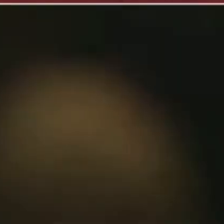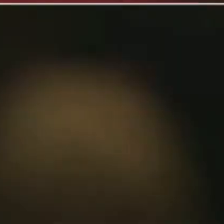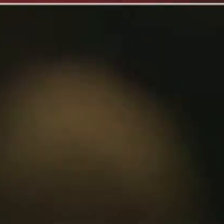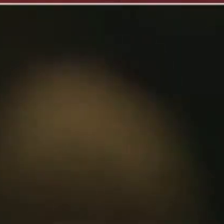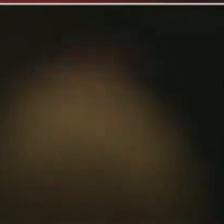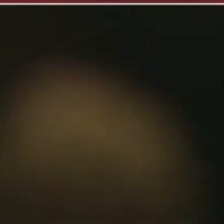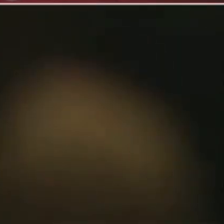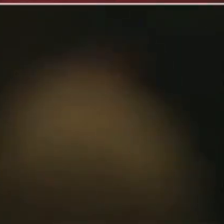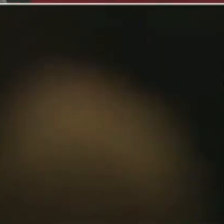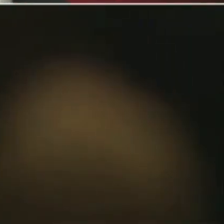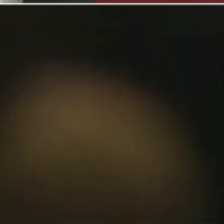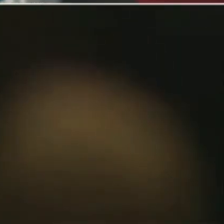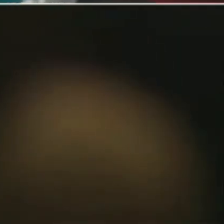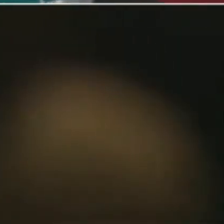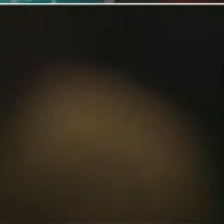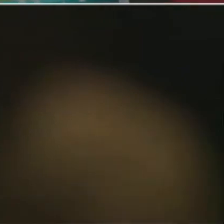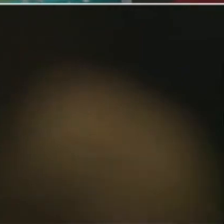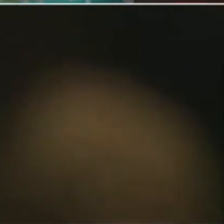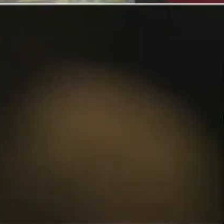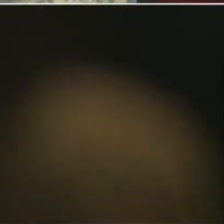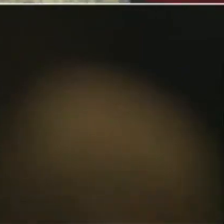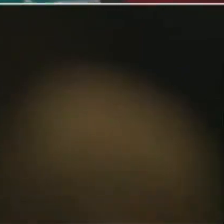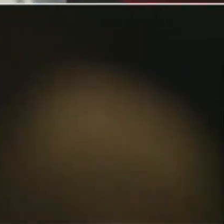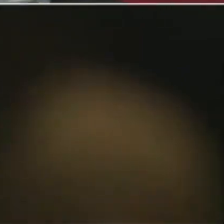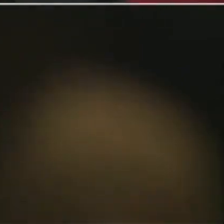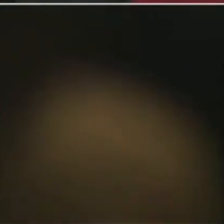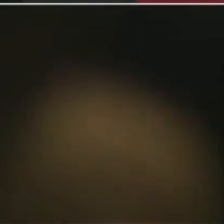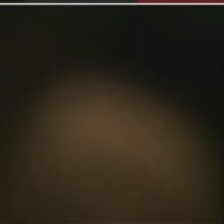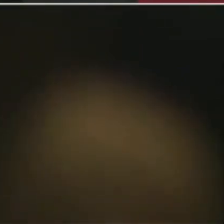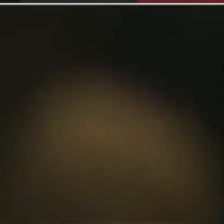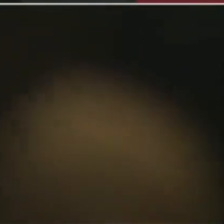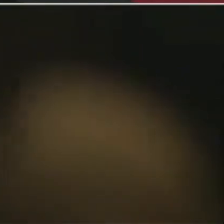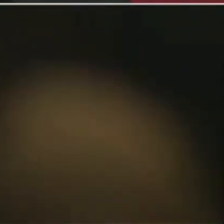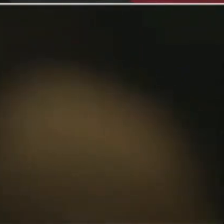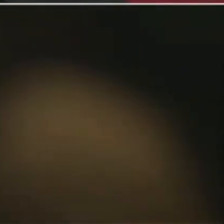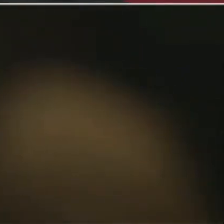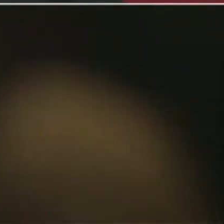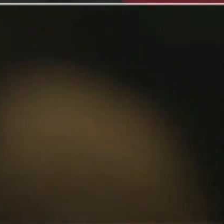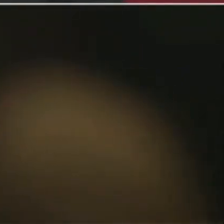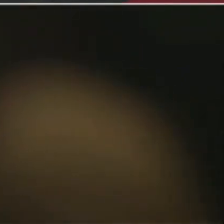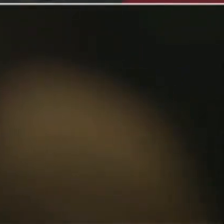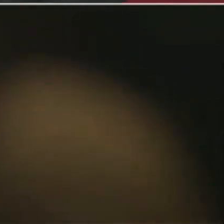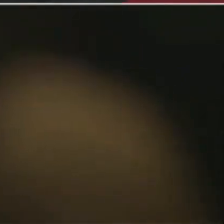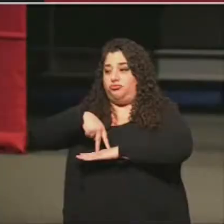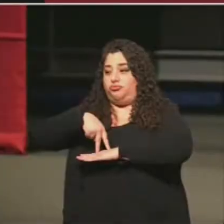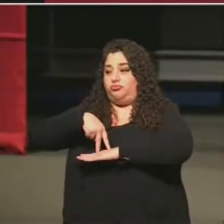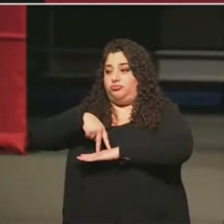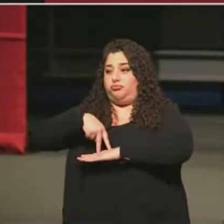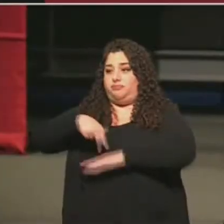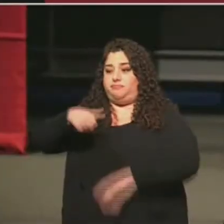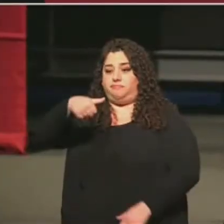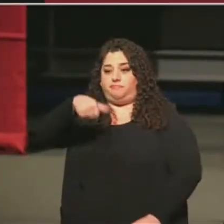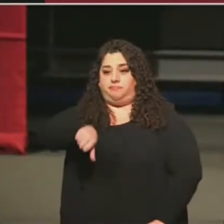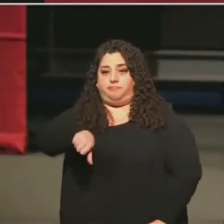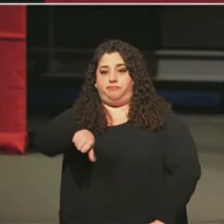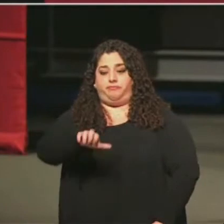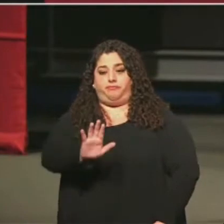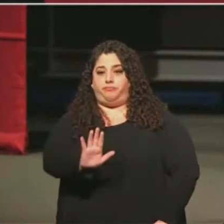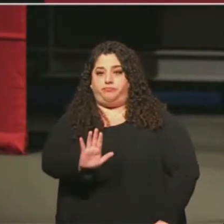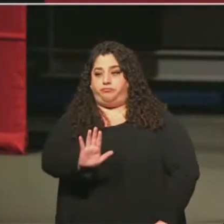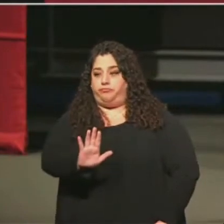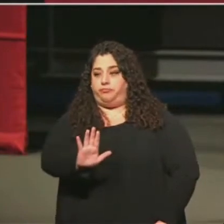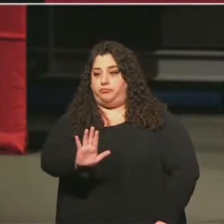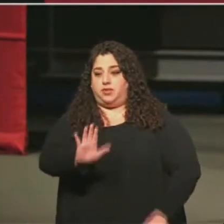had formally apologized in June, but then held an event just this past Saturday in person. In recognition